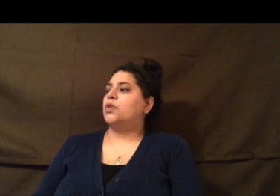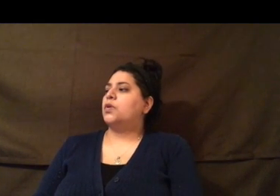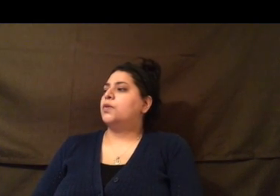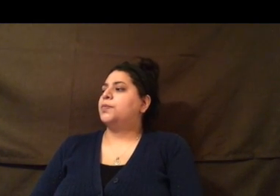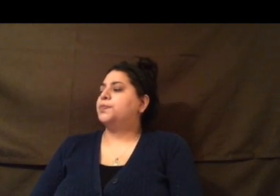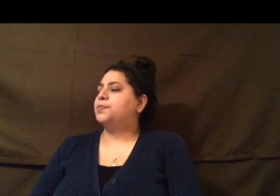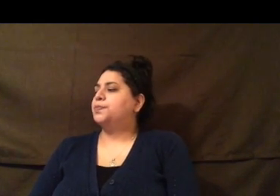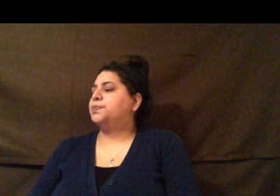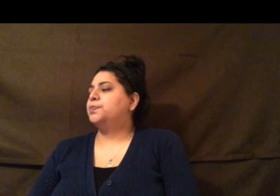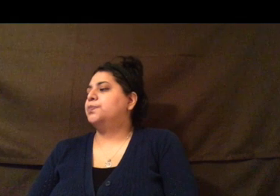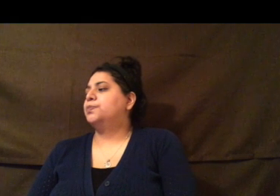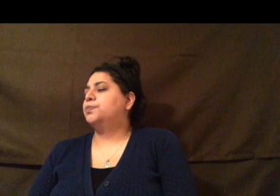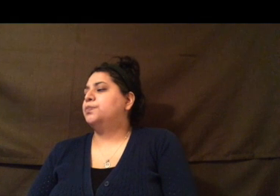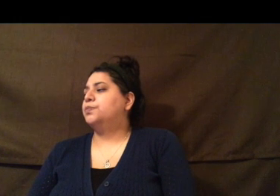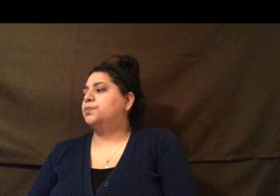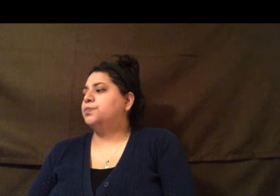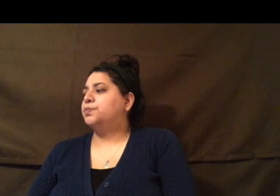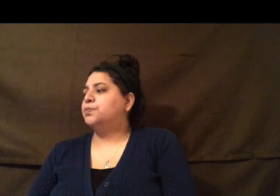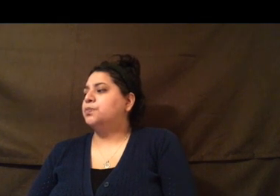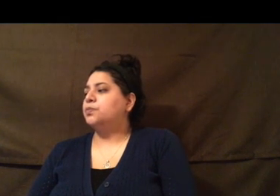tell them